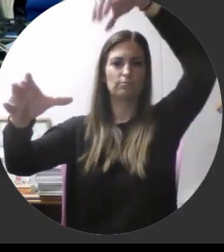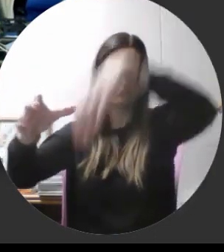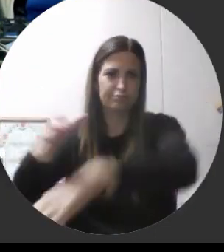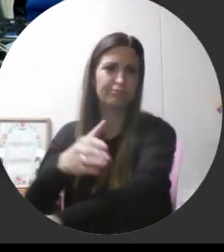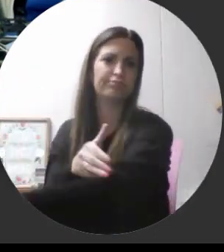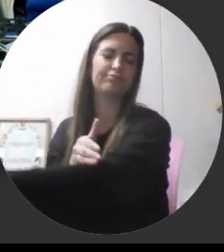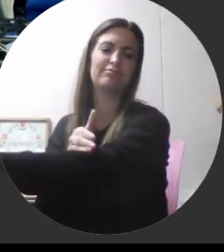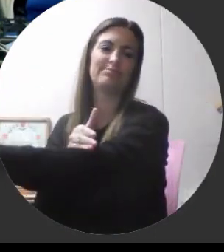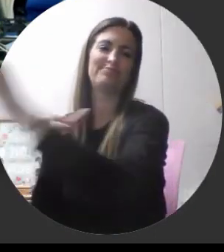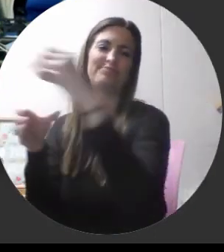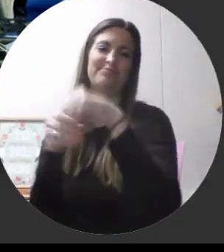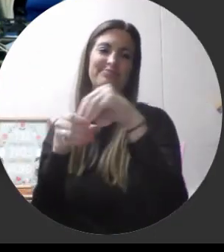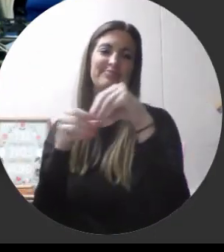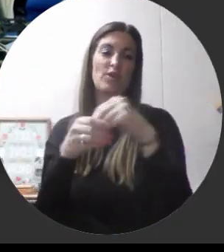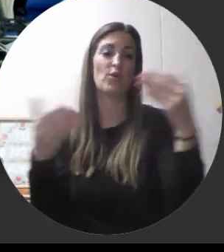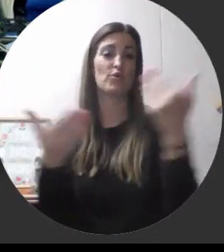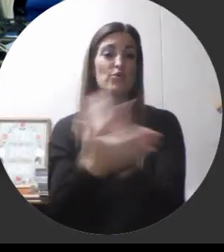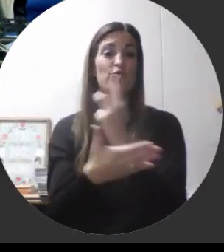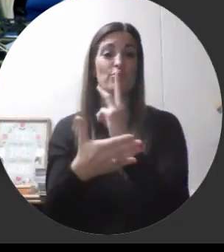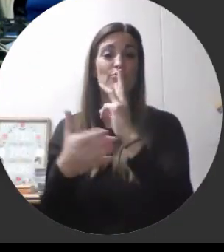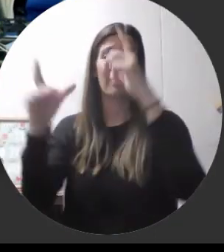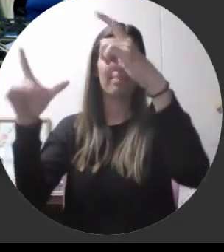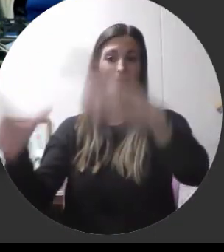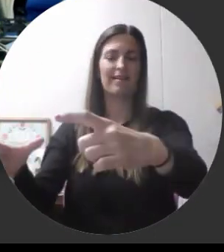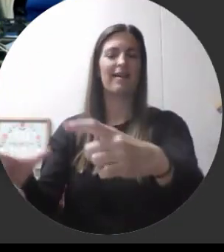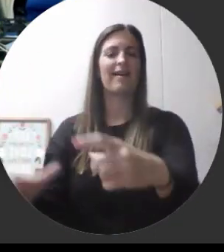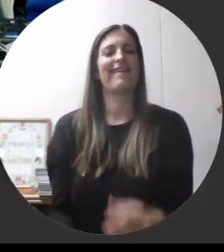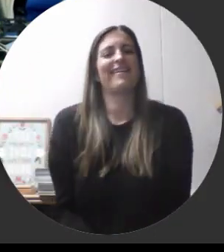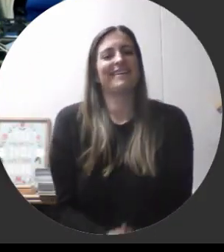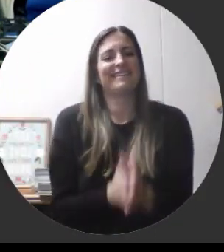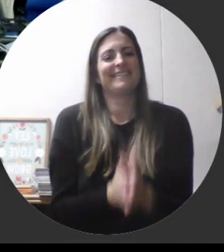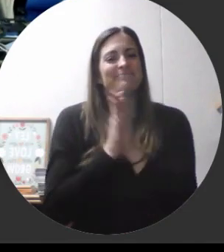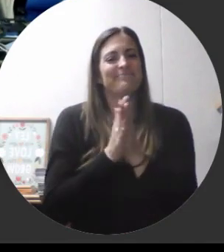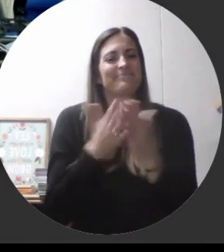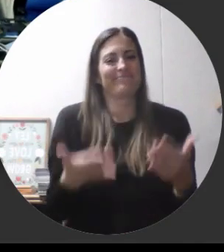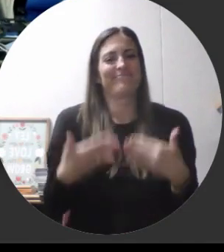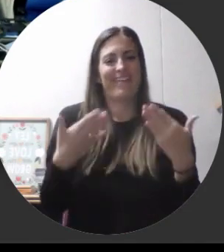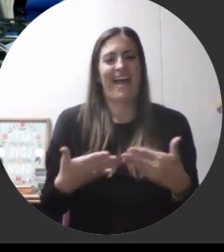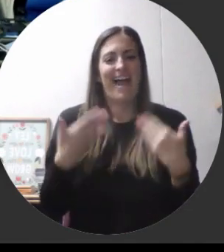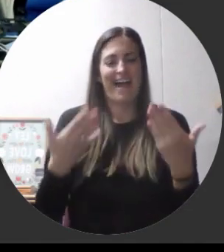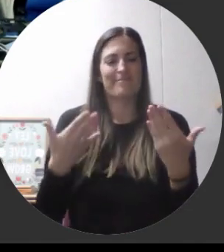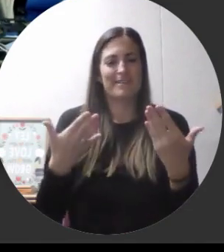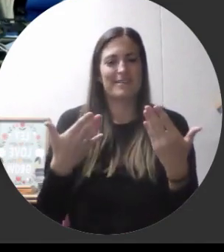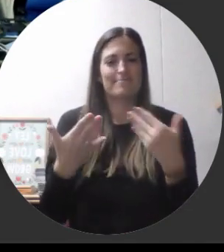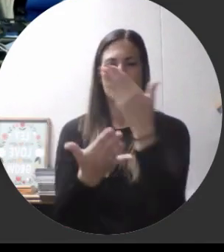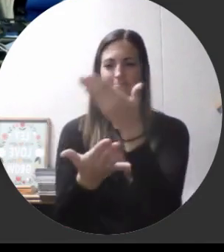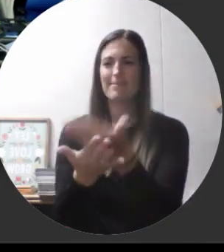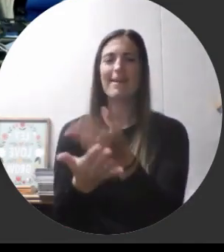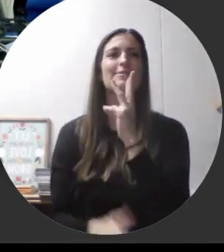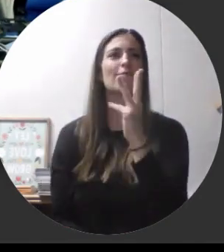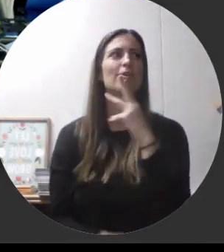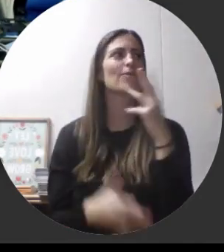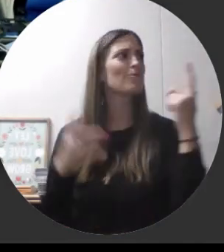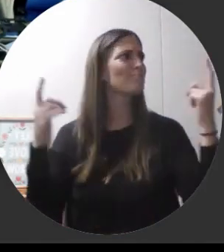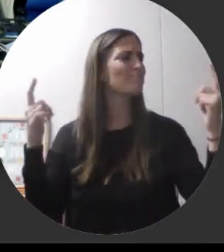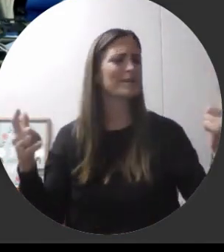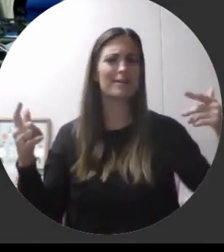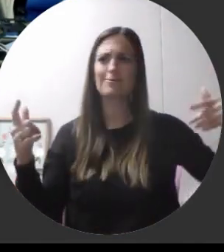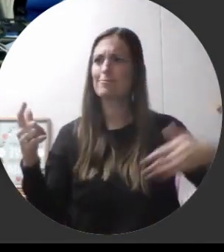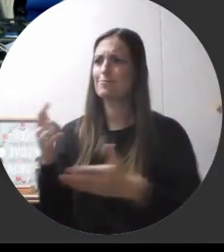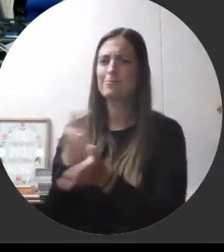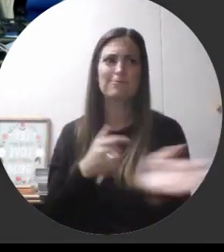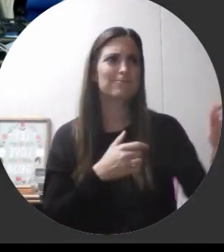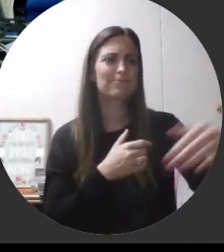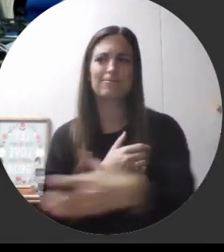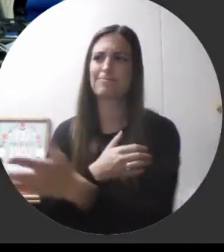home. It was easy to see his delight at being back in his element again, and at finding so much space to swim in. Away he went, head and